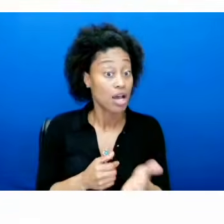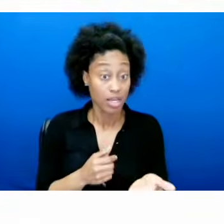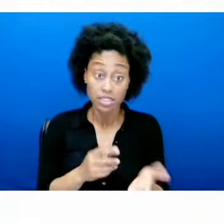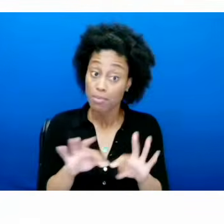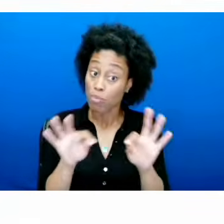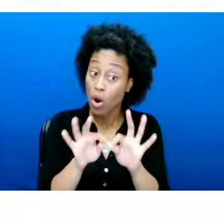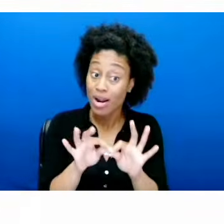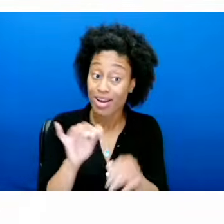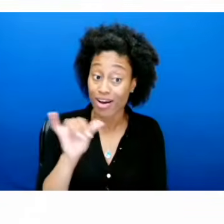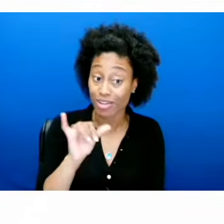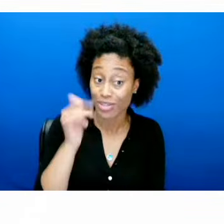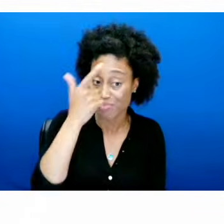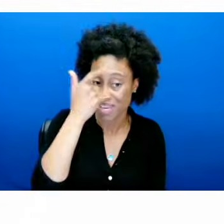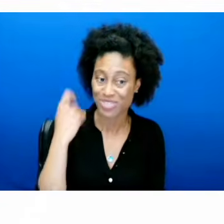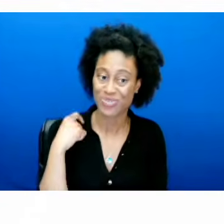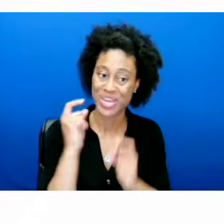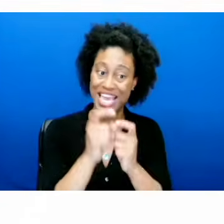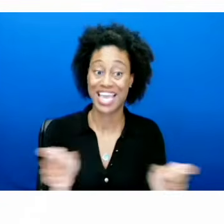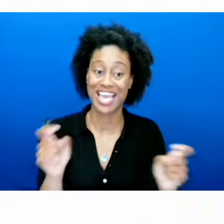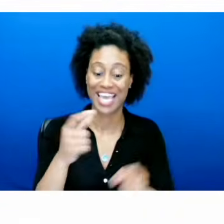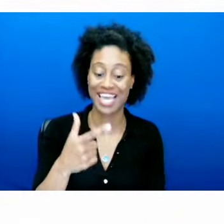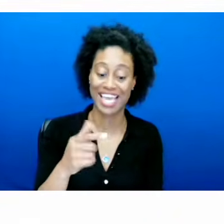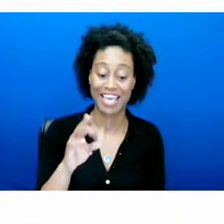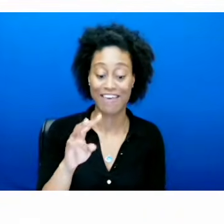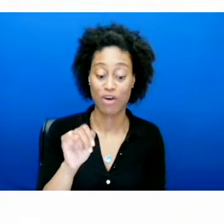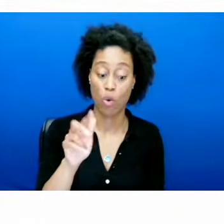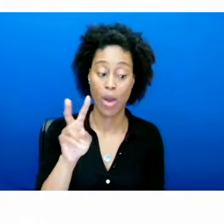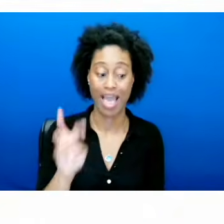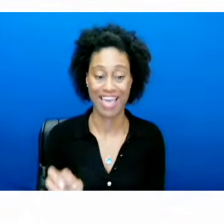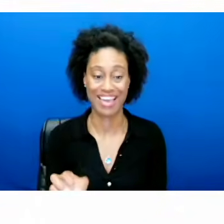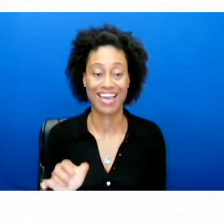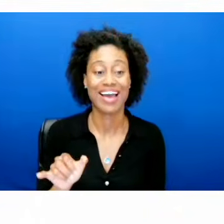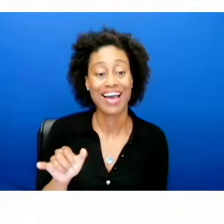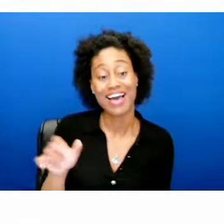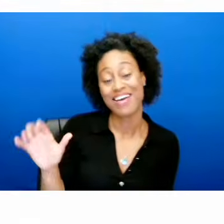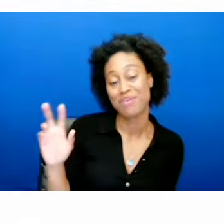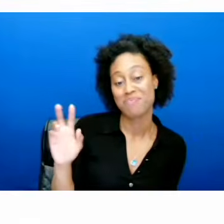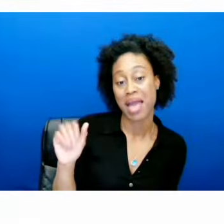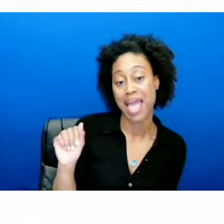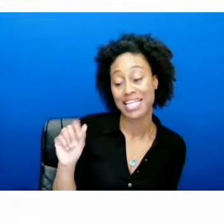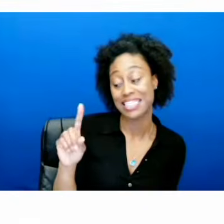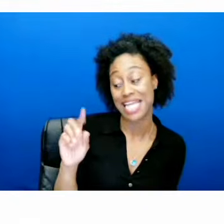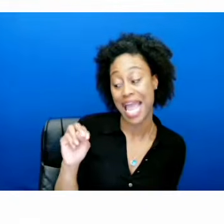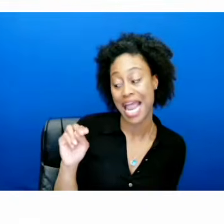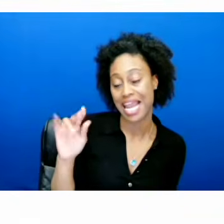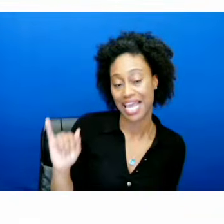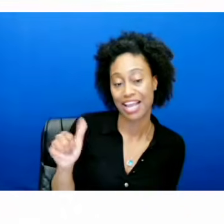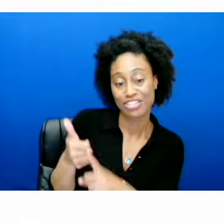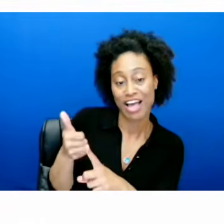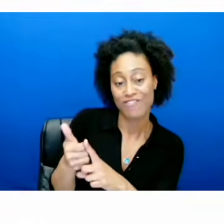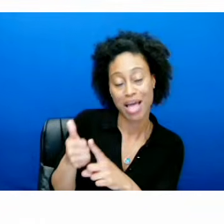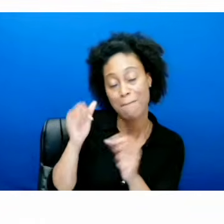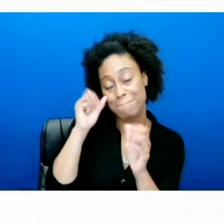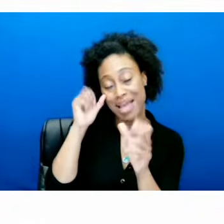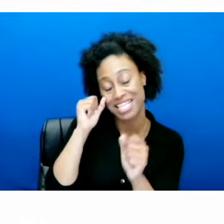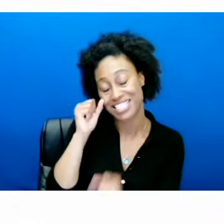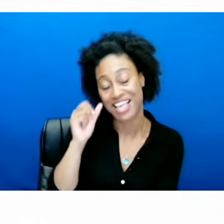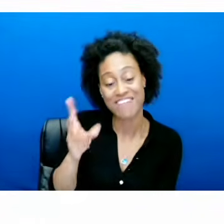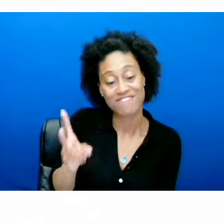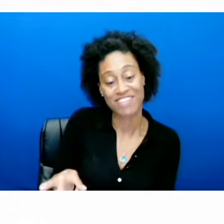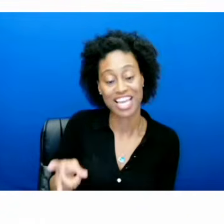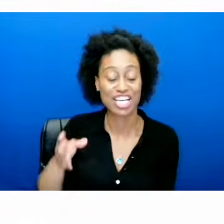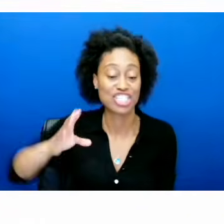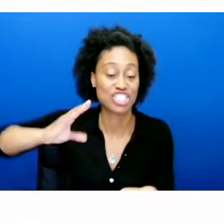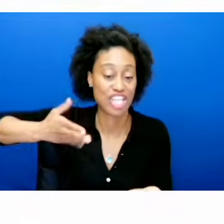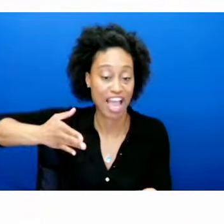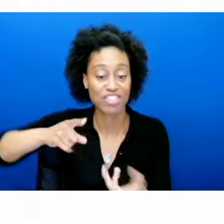are doing a giveaway. So Danni is an amazing vegan chef and she hosts vegan cooking classes through her